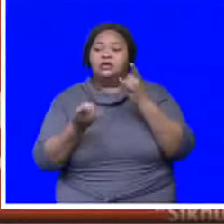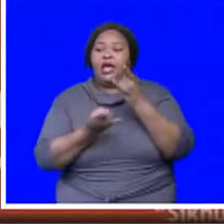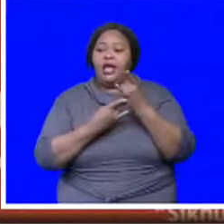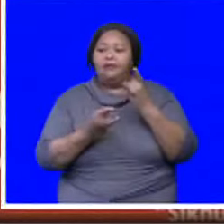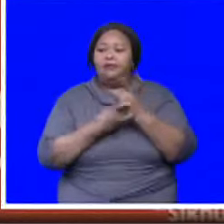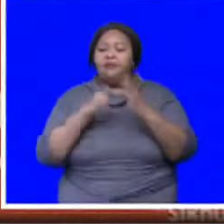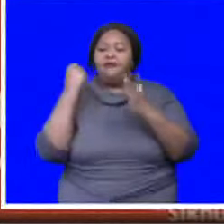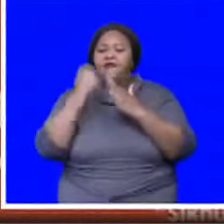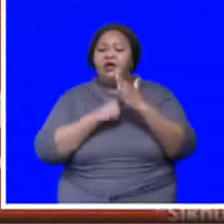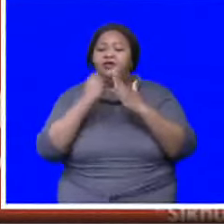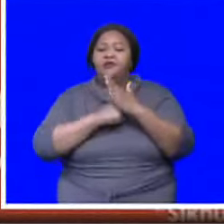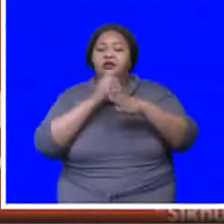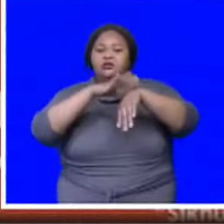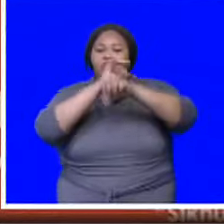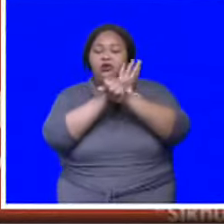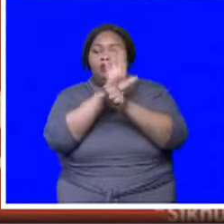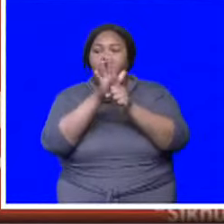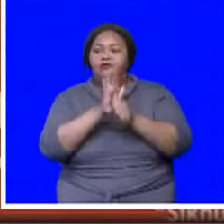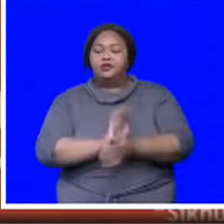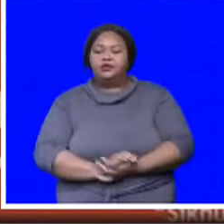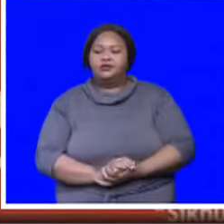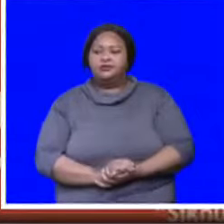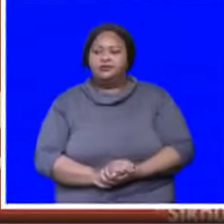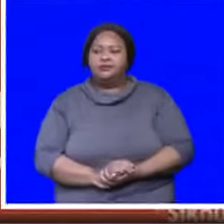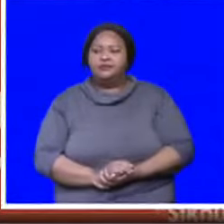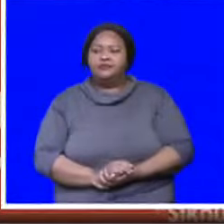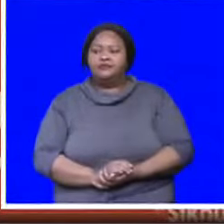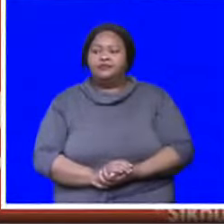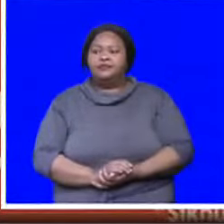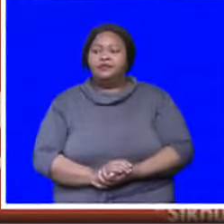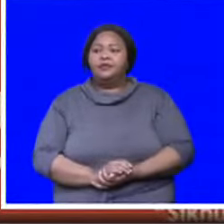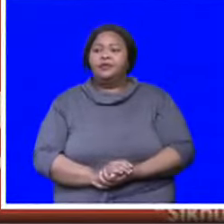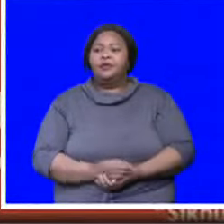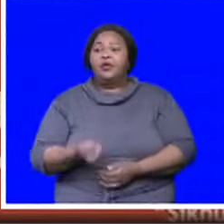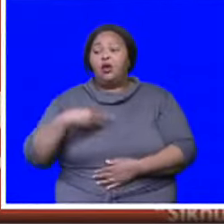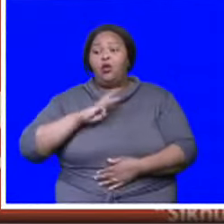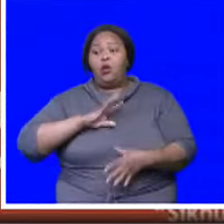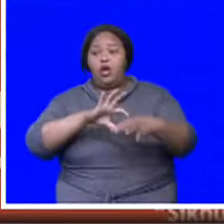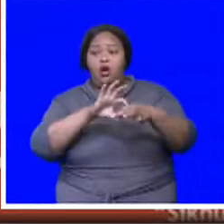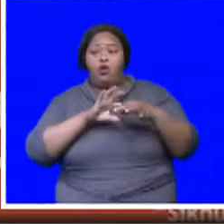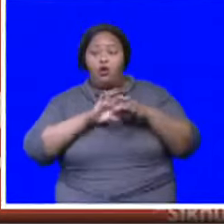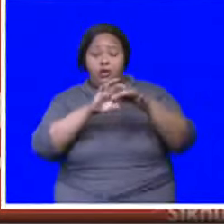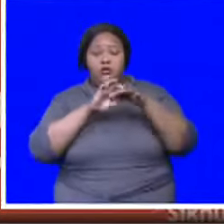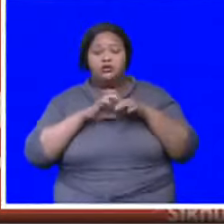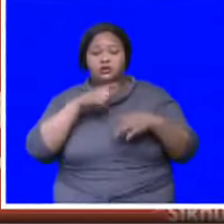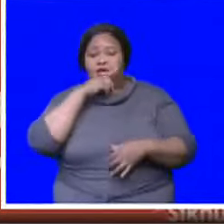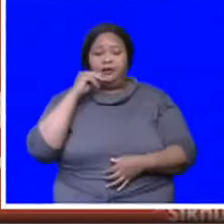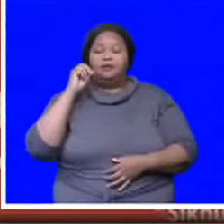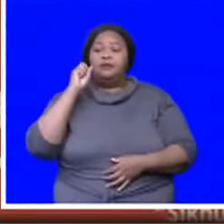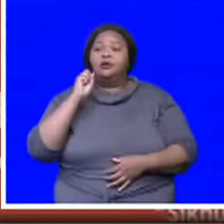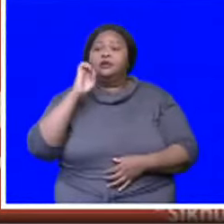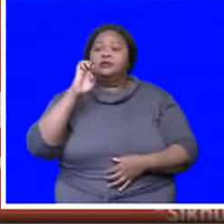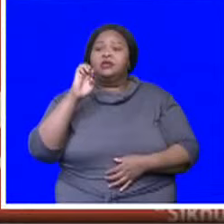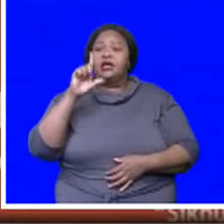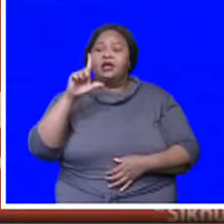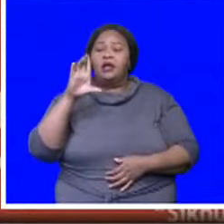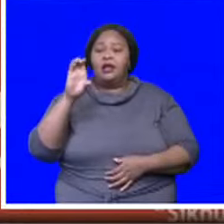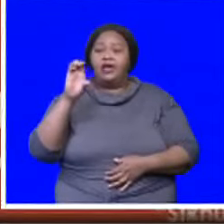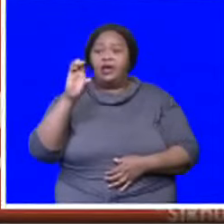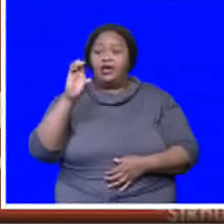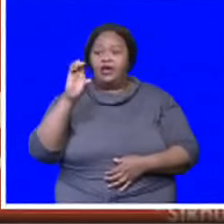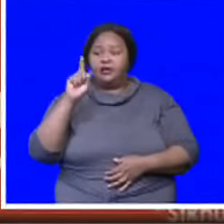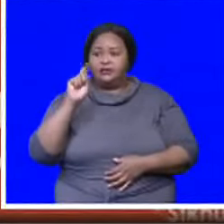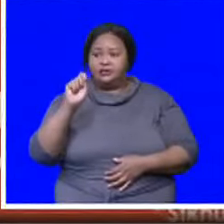today at Select Limited to be offered this opportunity to